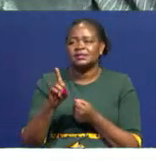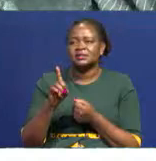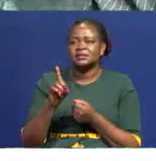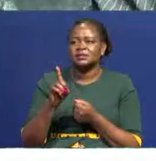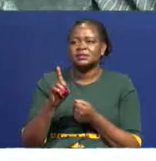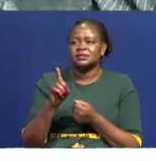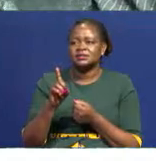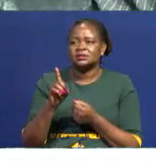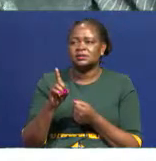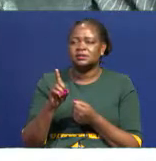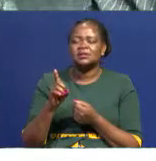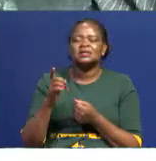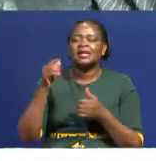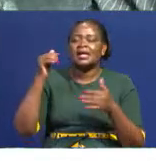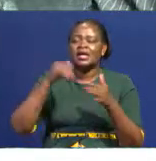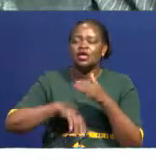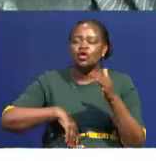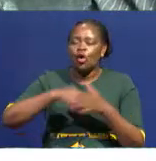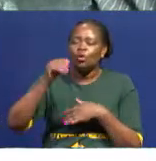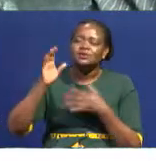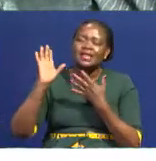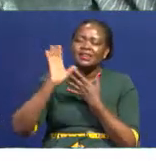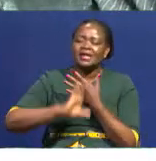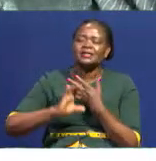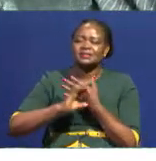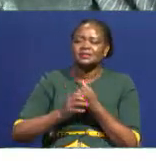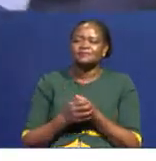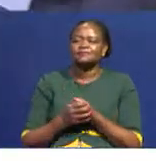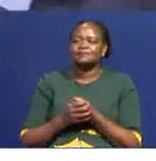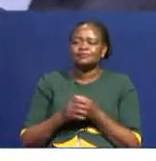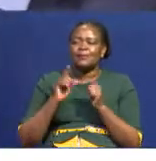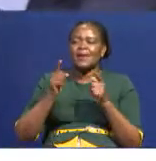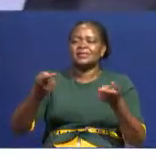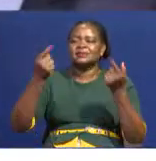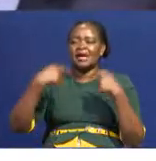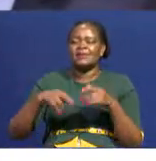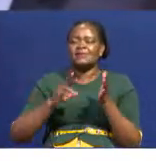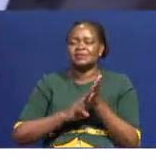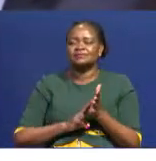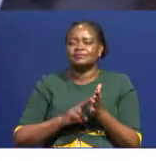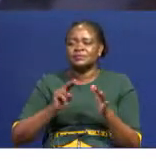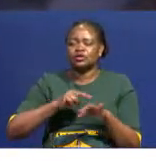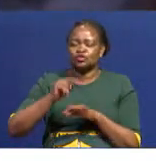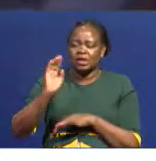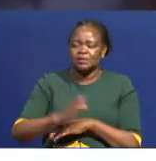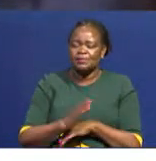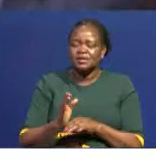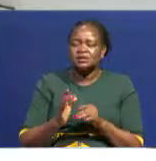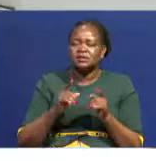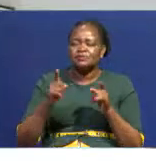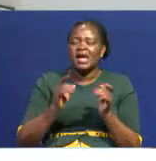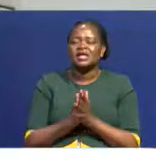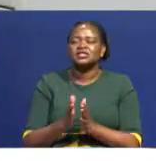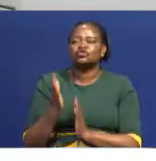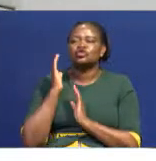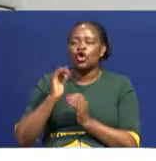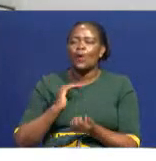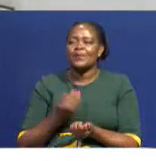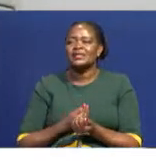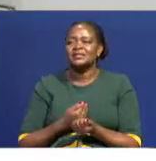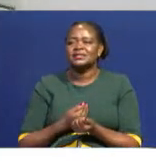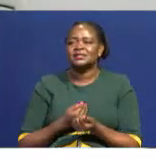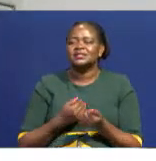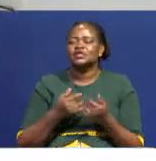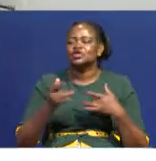are within the country or out of the country. And the National Assembly Administration and Security Committee